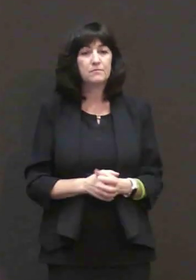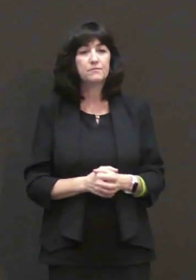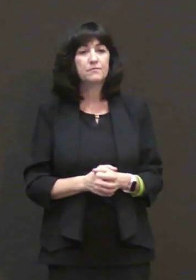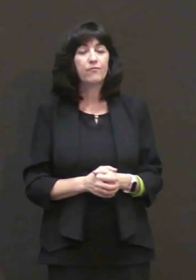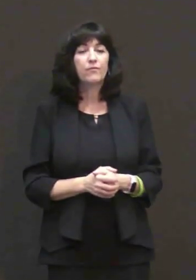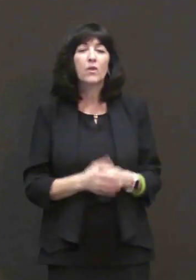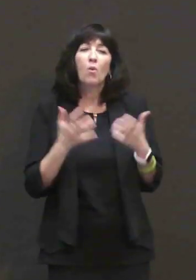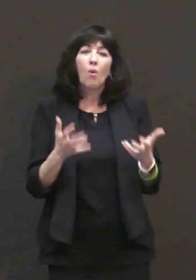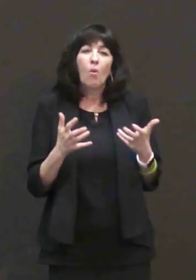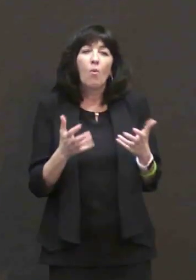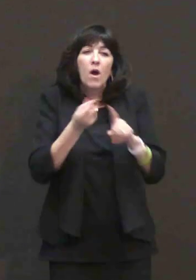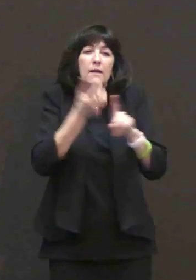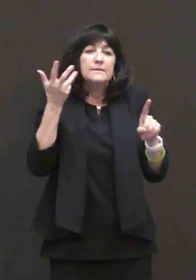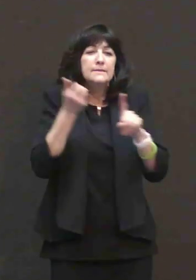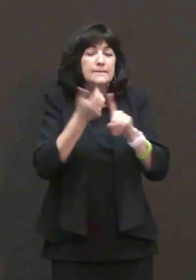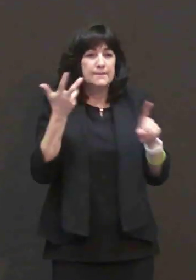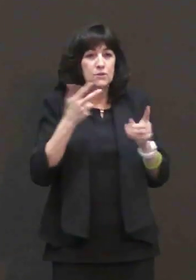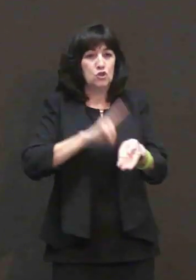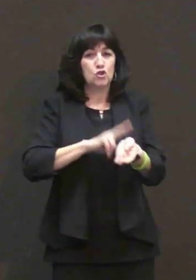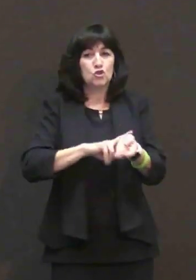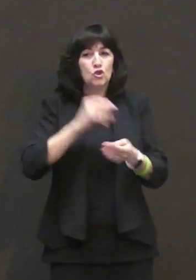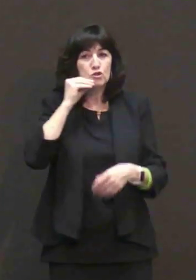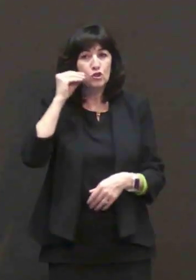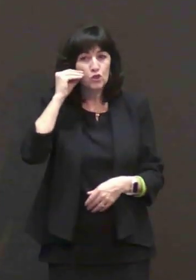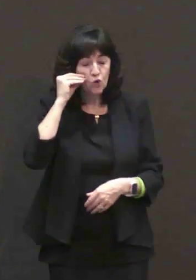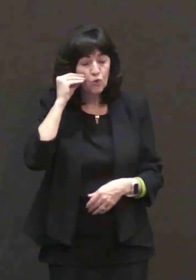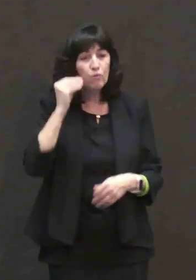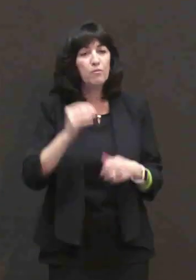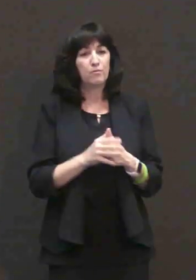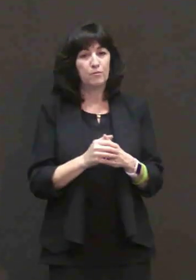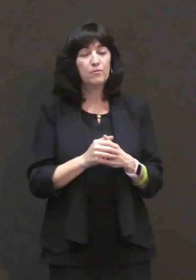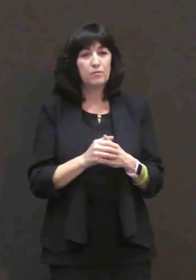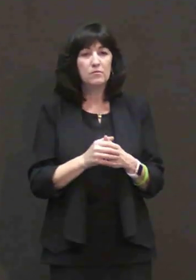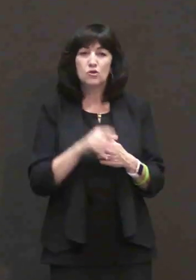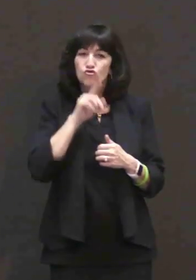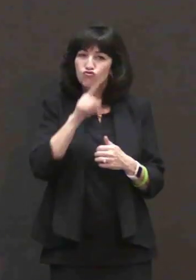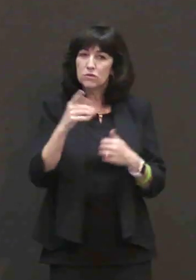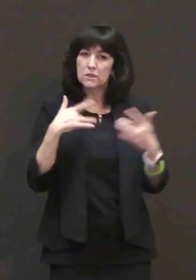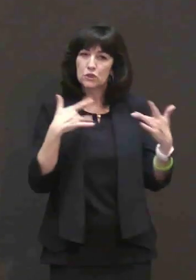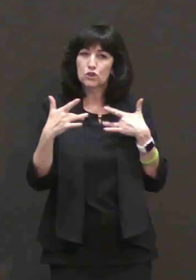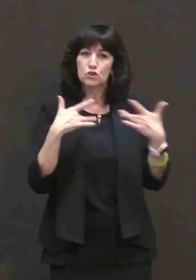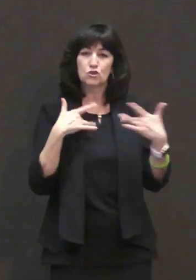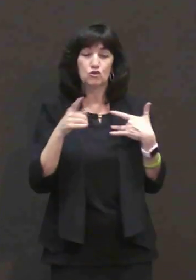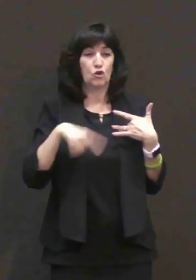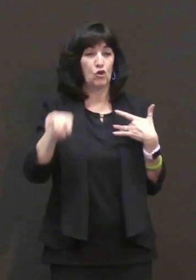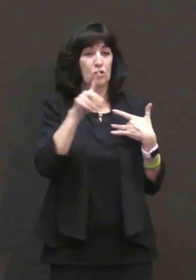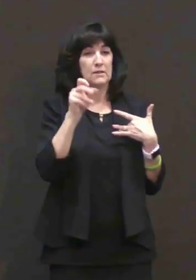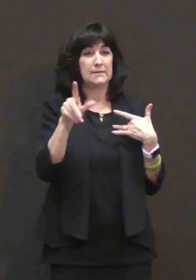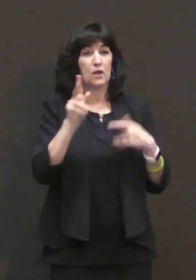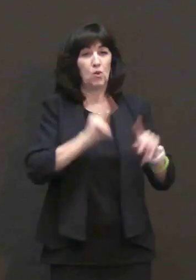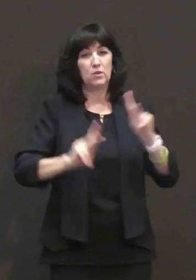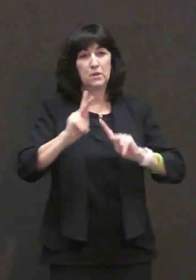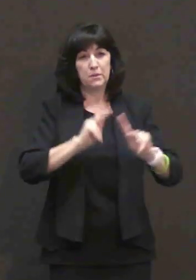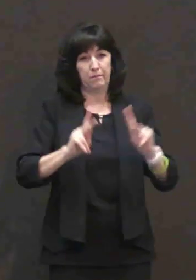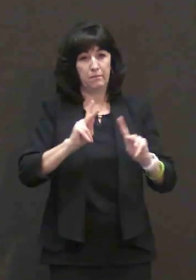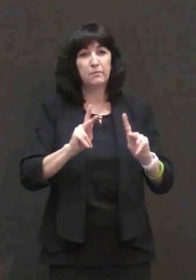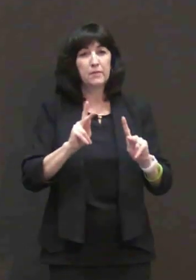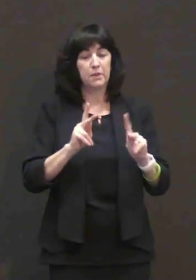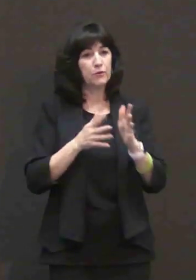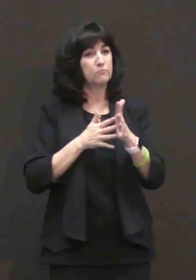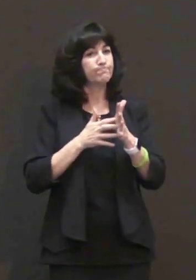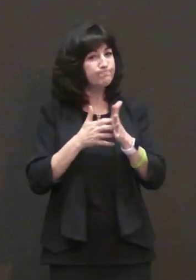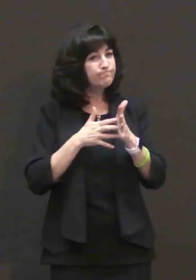This is something we've talked about a fair amount. We are very concerned about our most vulnerable Delawareans who are in our long-term